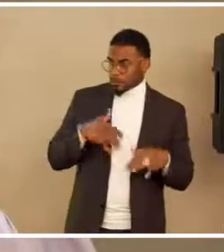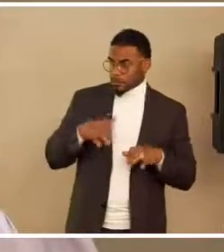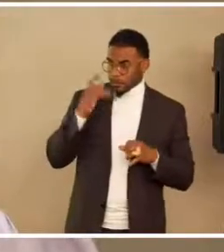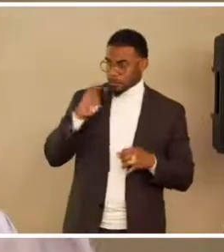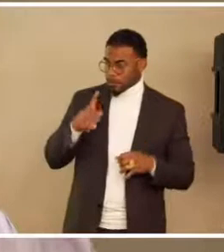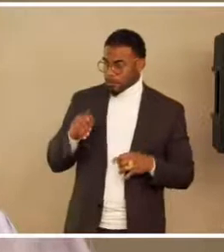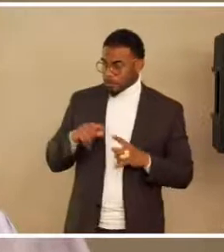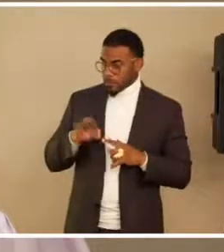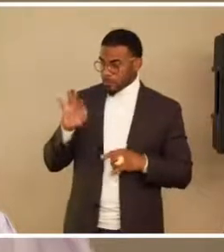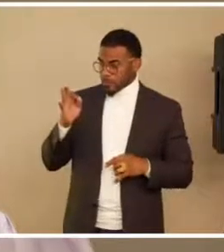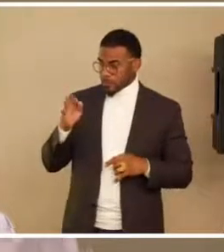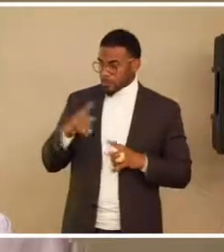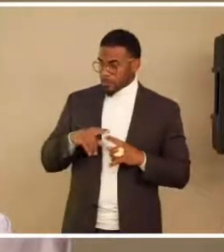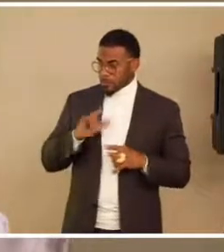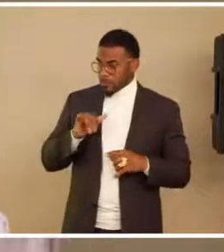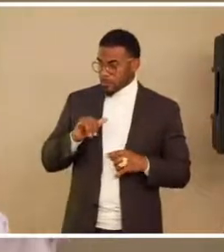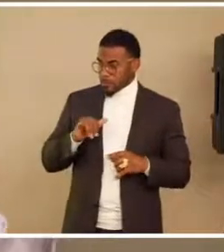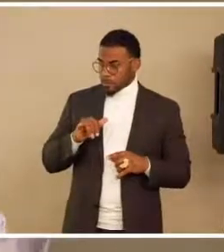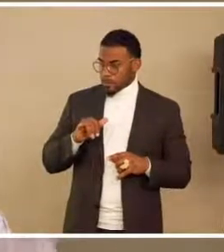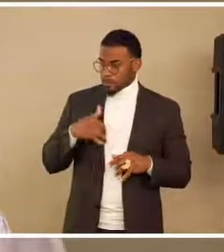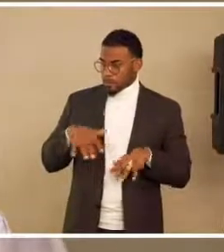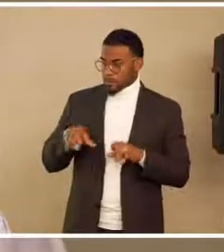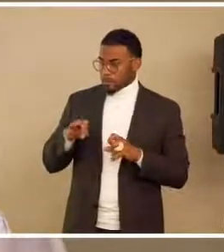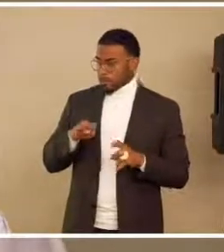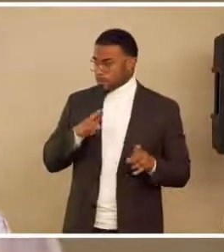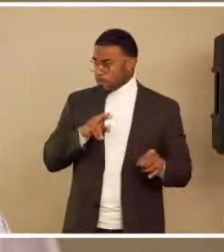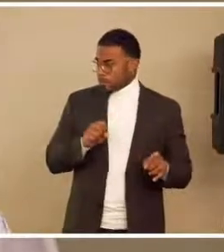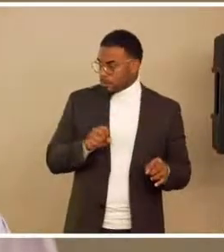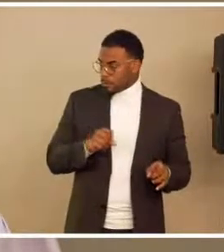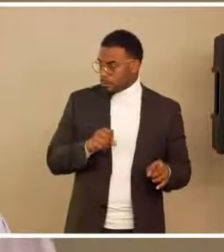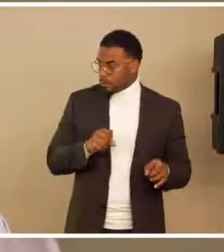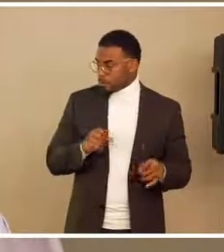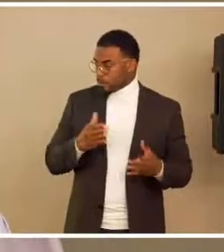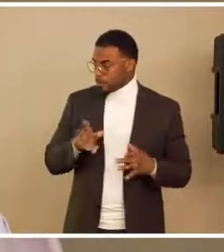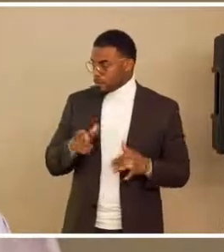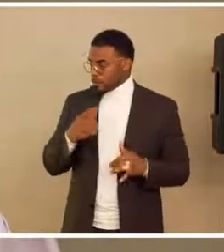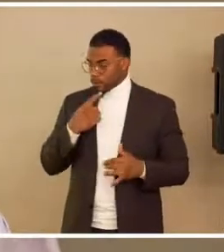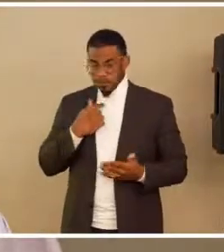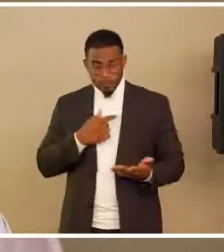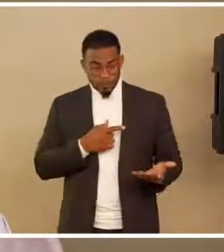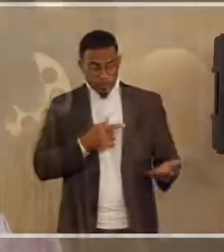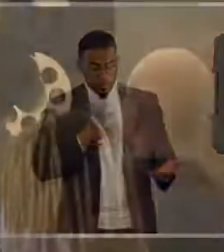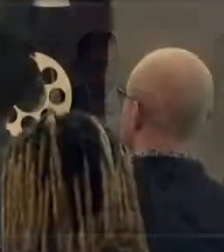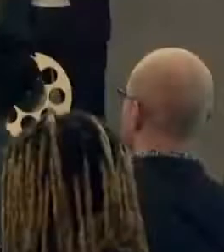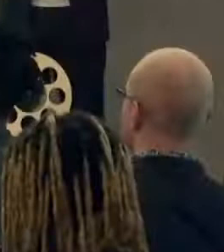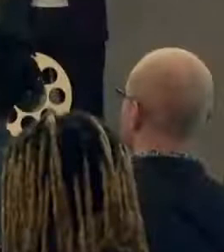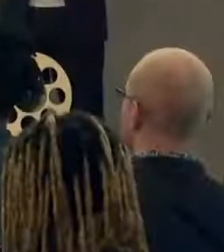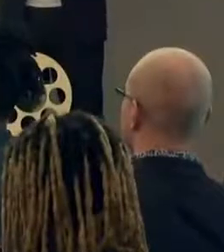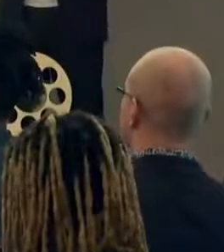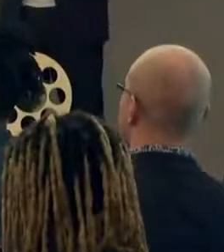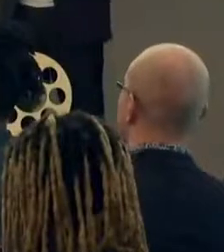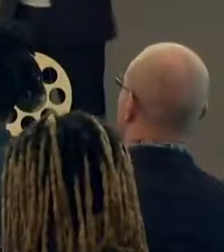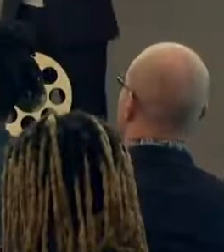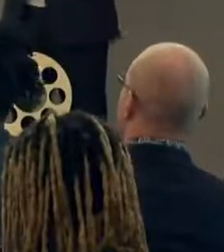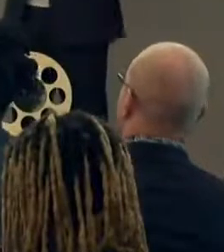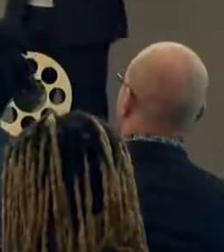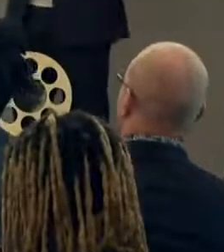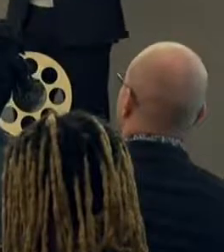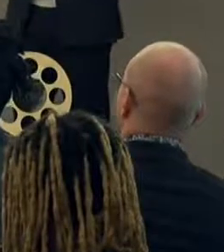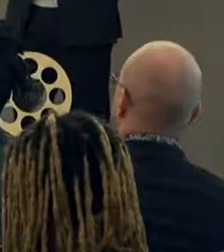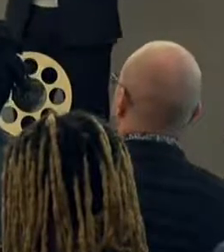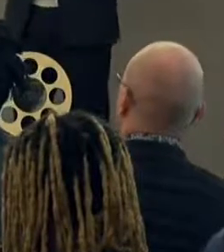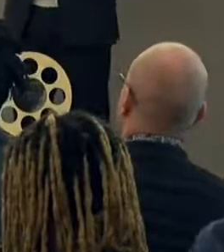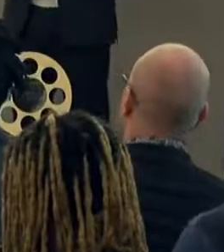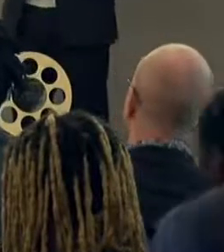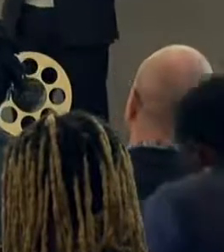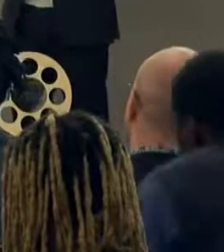host for BET in France, but it was, you know, I was hired by the US. But perhaps you can tell the experience, oh, like yes. You joining BET, French